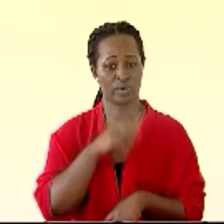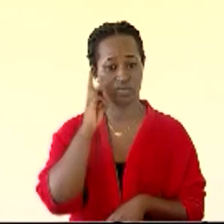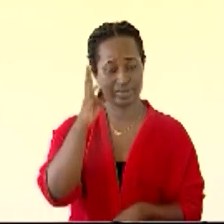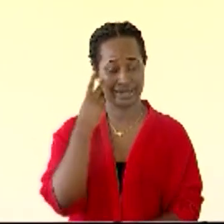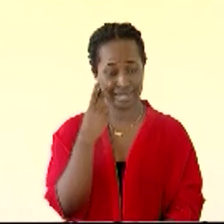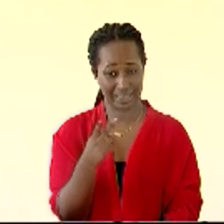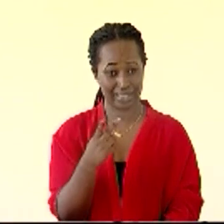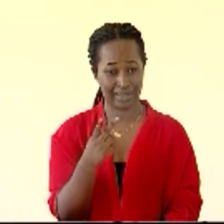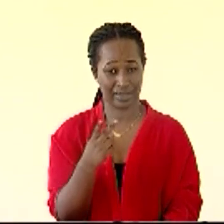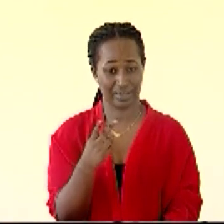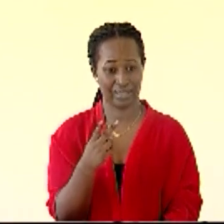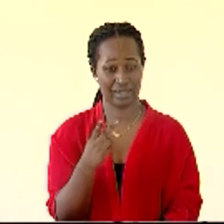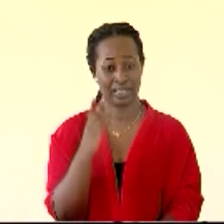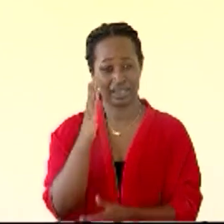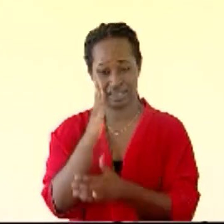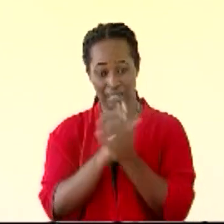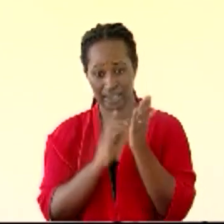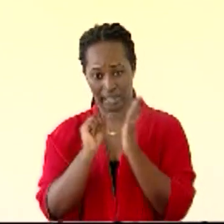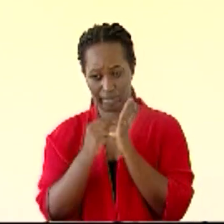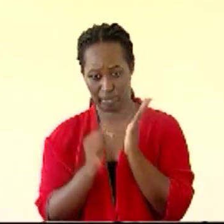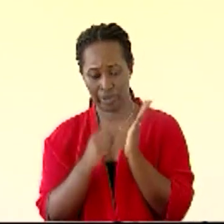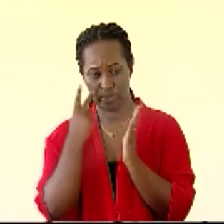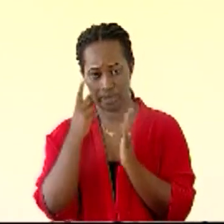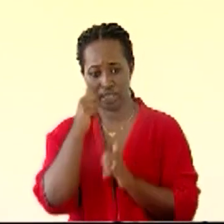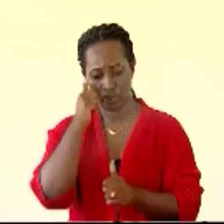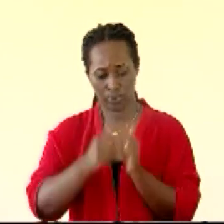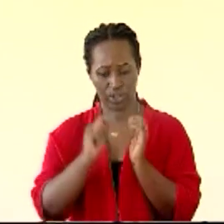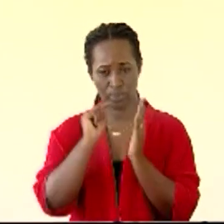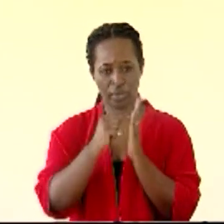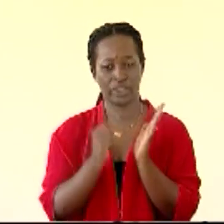experiments, at a certain point to check which product